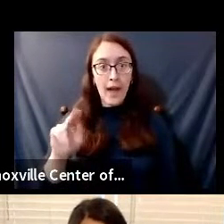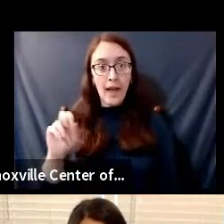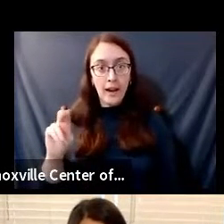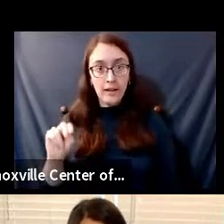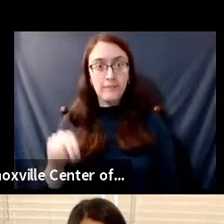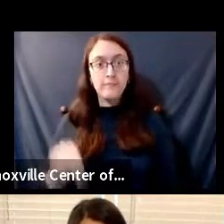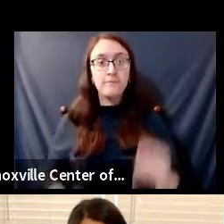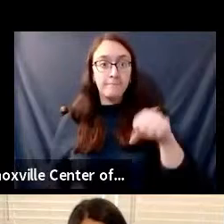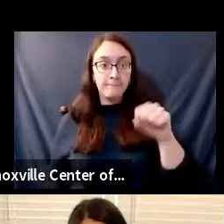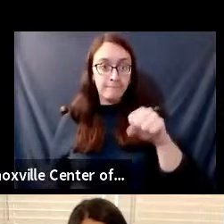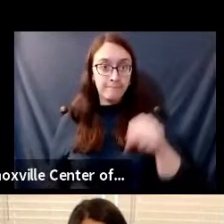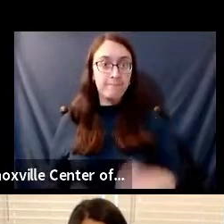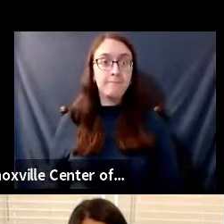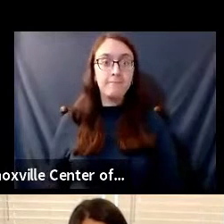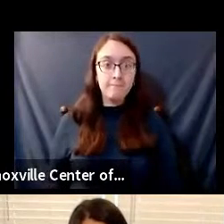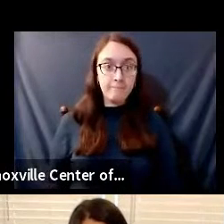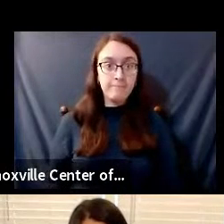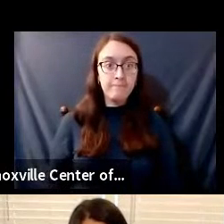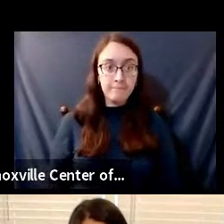Yes.